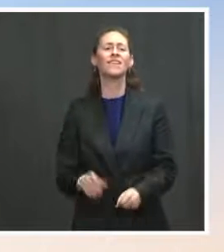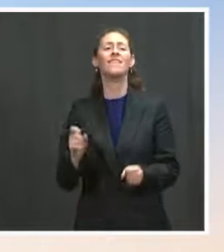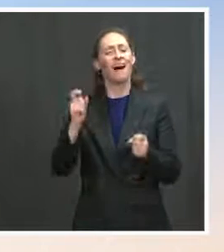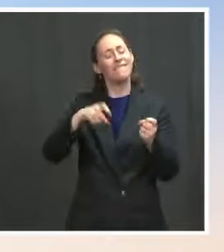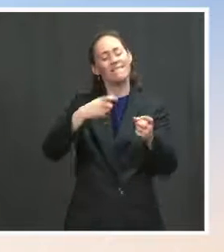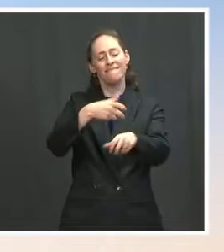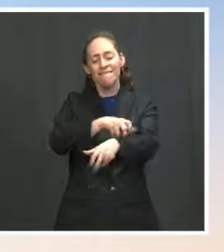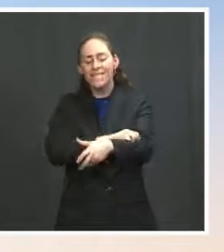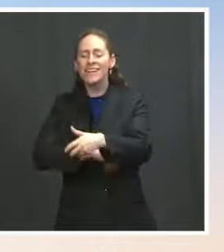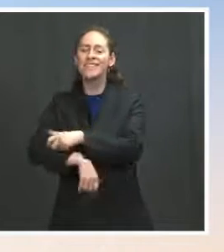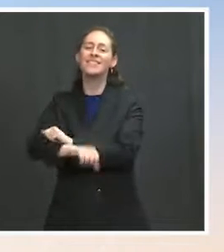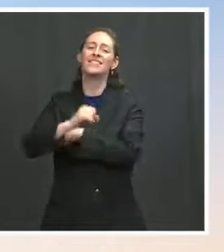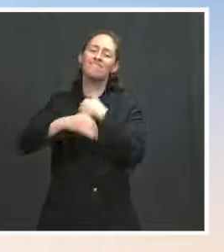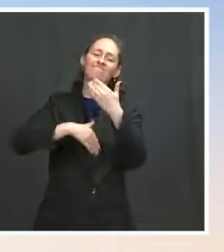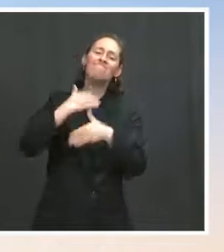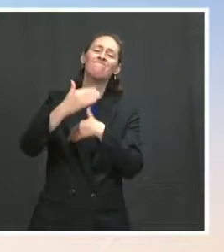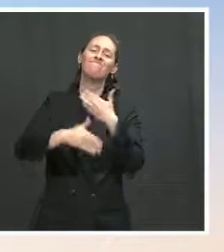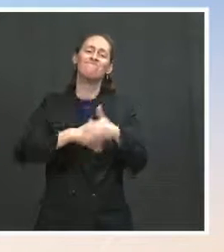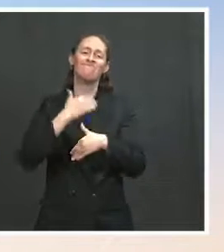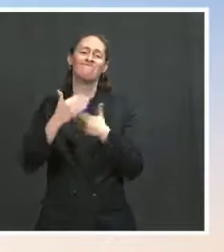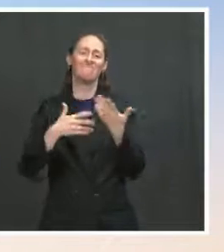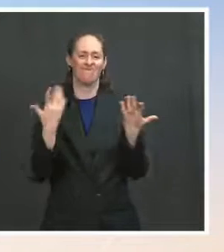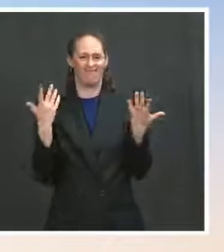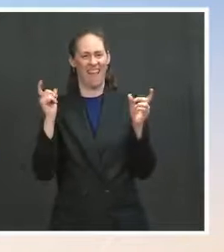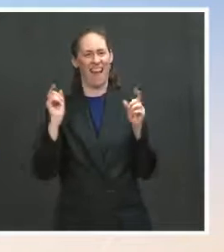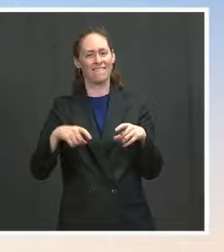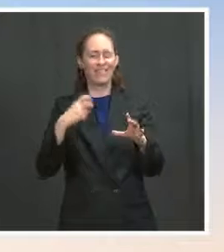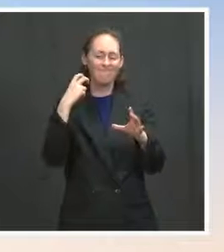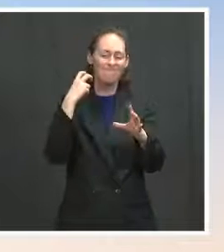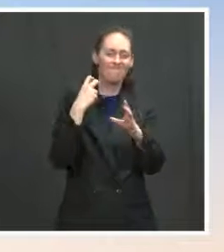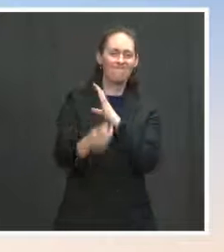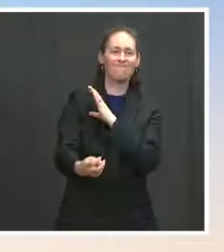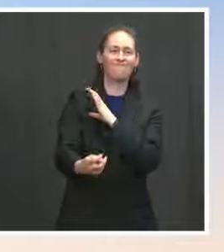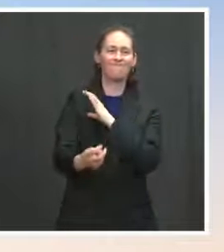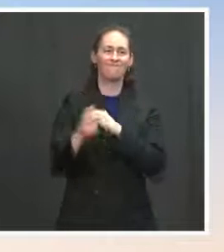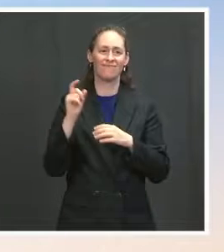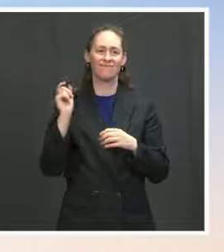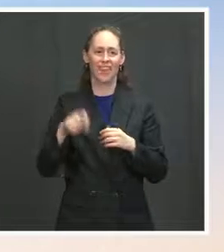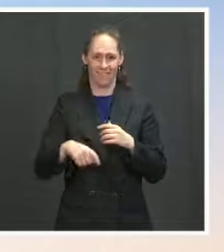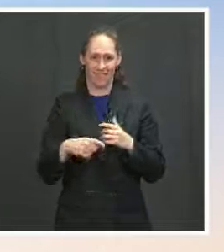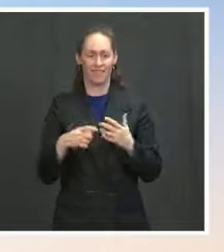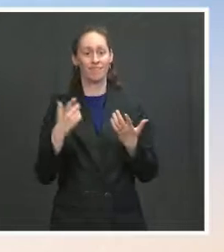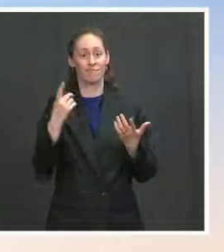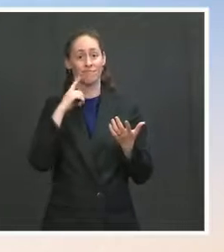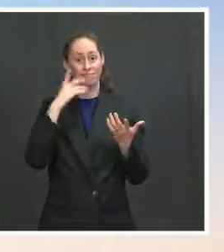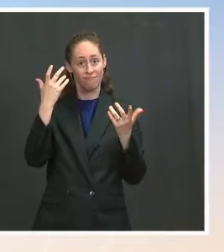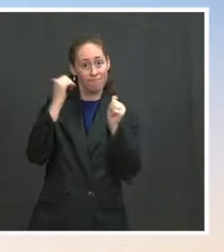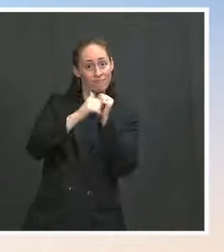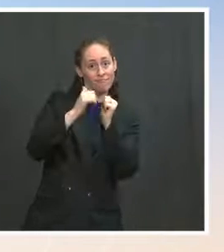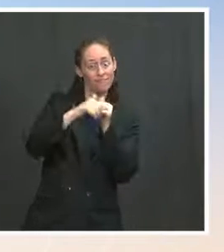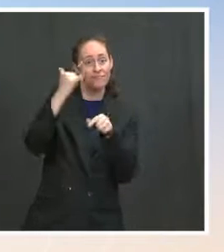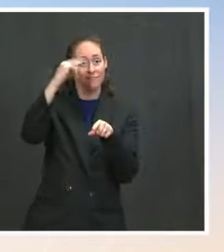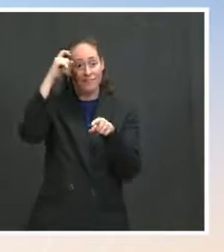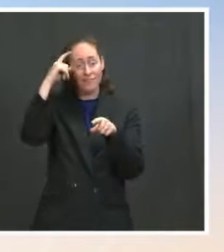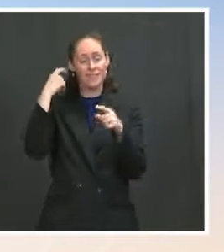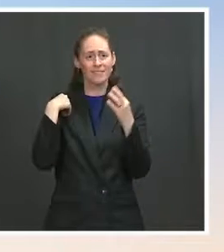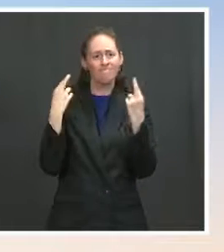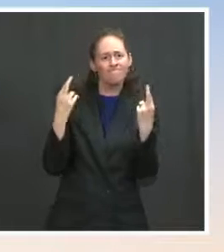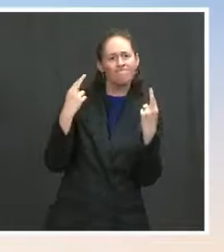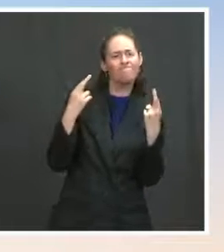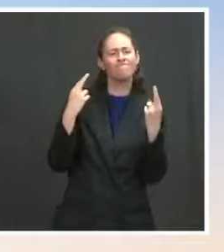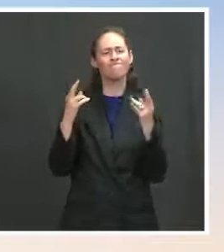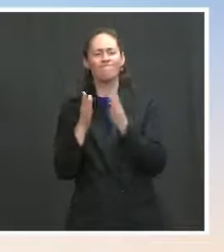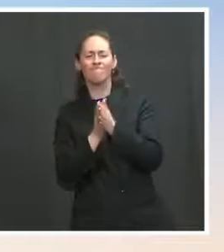sign a bill into law this summer. And there is certainly appetite and interest and a commitment to moving forward on infrastructure from Speaker